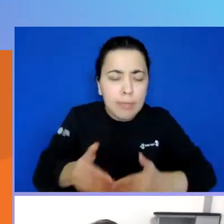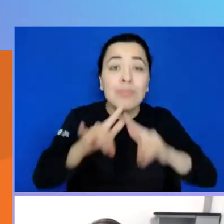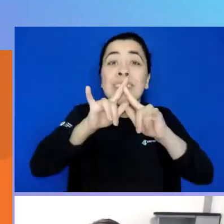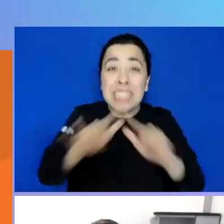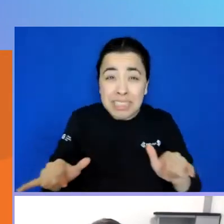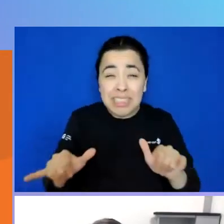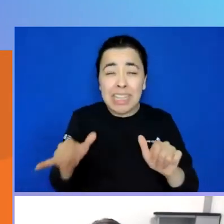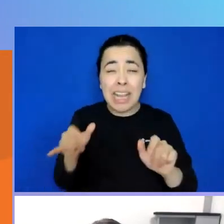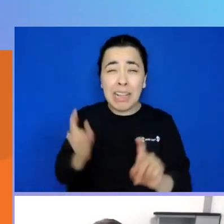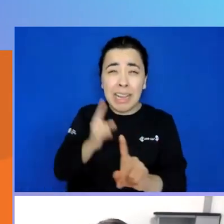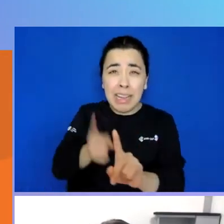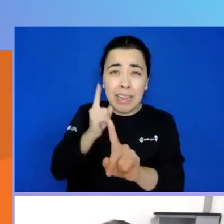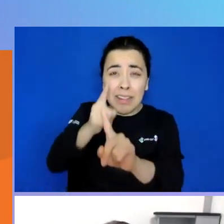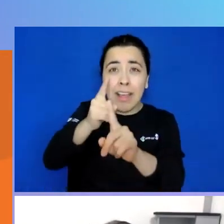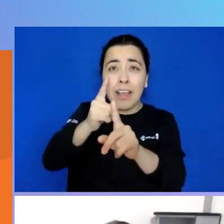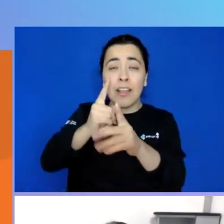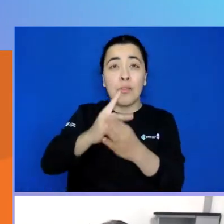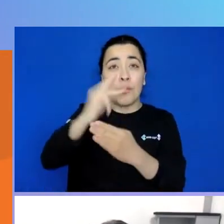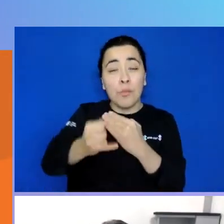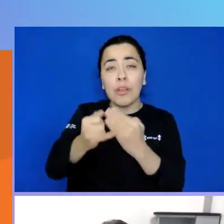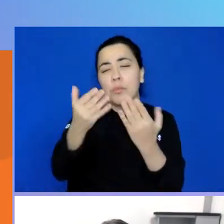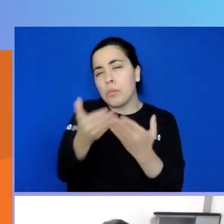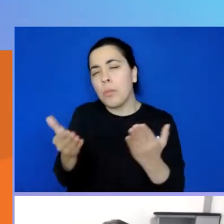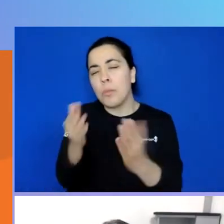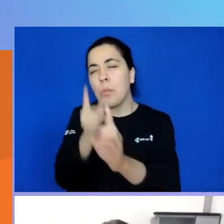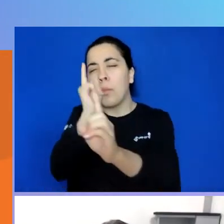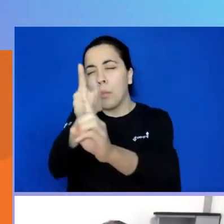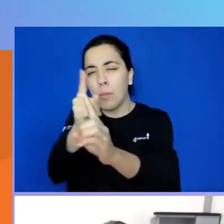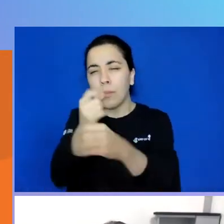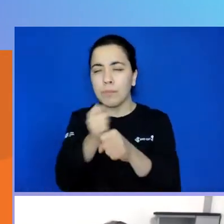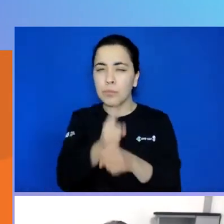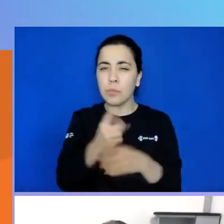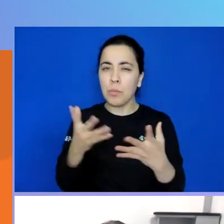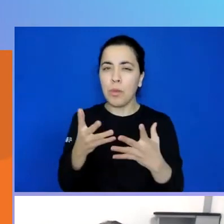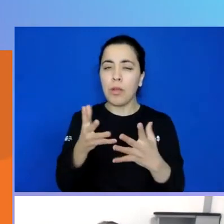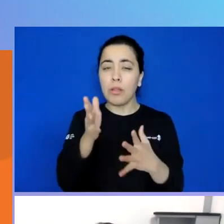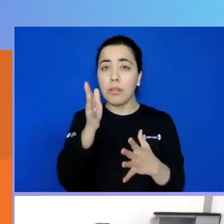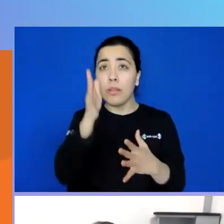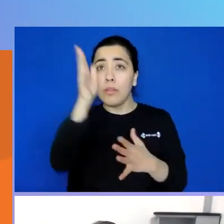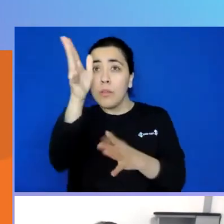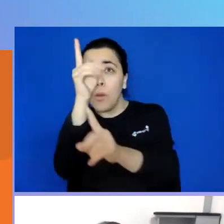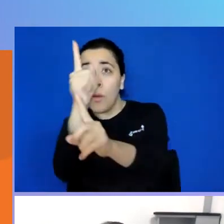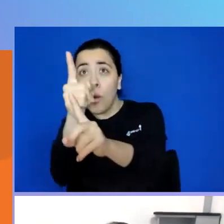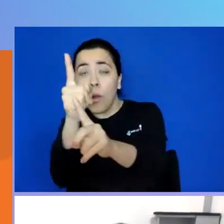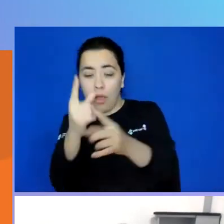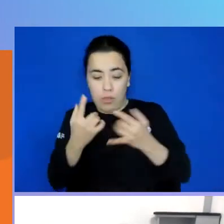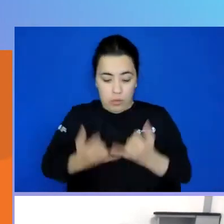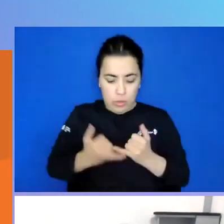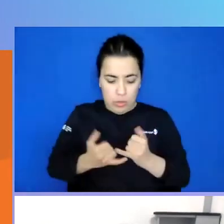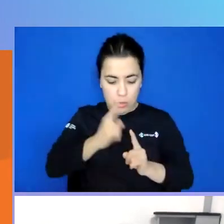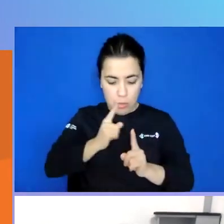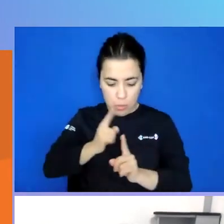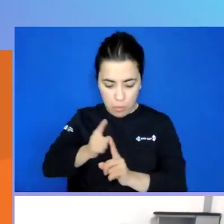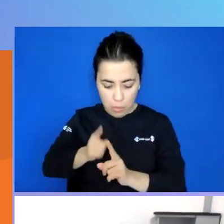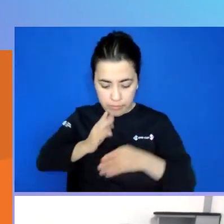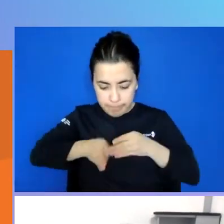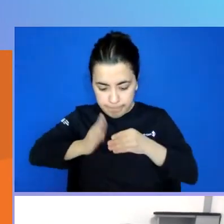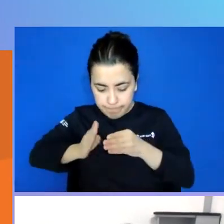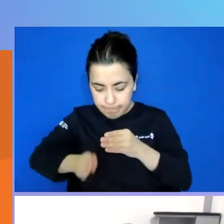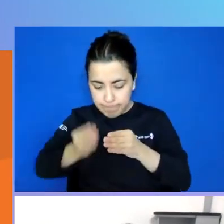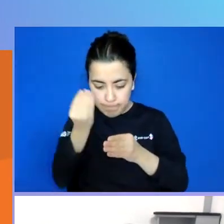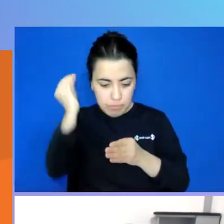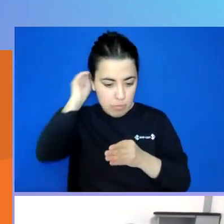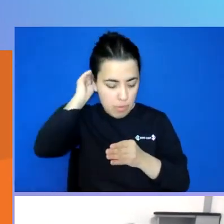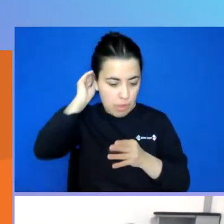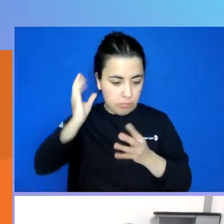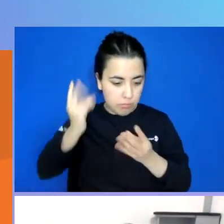moving towards the product or project goal. This is keeping both our long-term goals and our short-term goals in mind. So when we put it